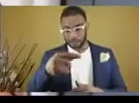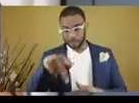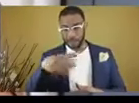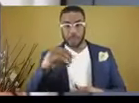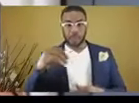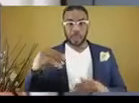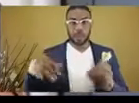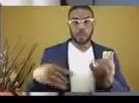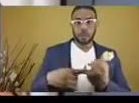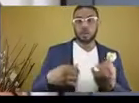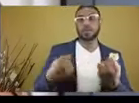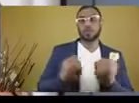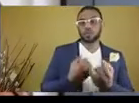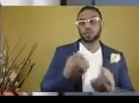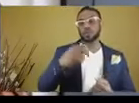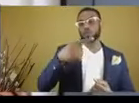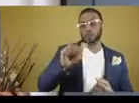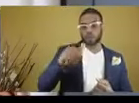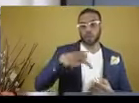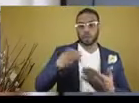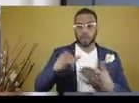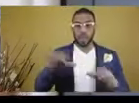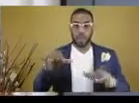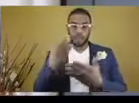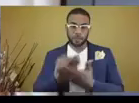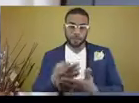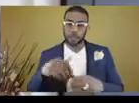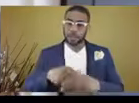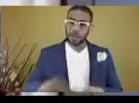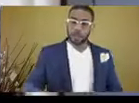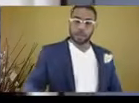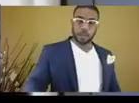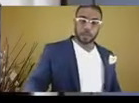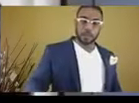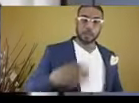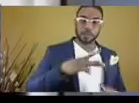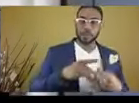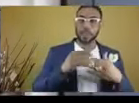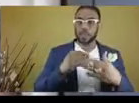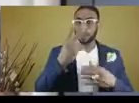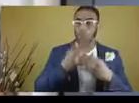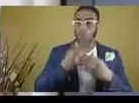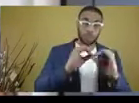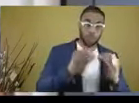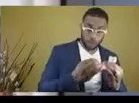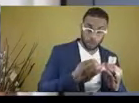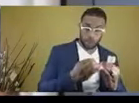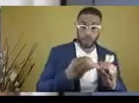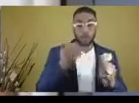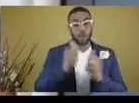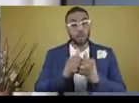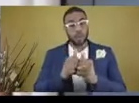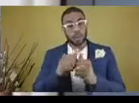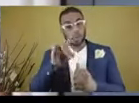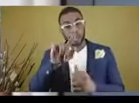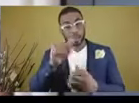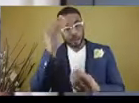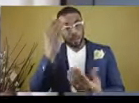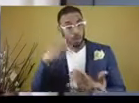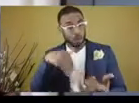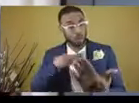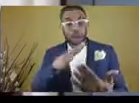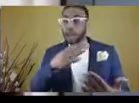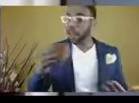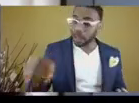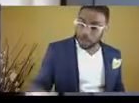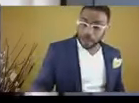New Georgia Project Action Fund. NSA leads both organizations with a data-informed approach and